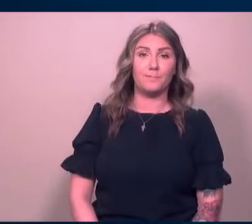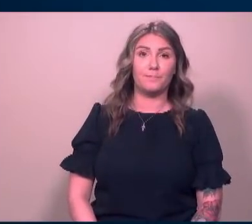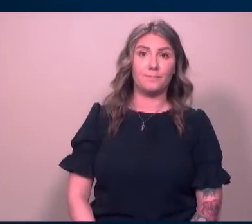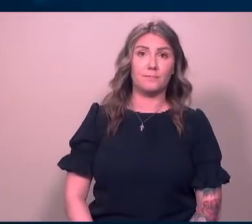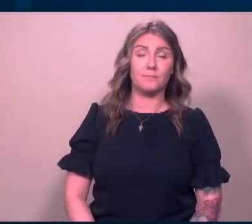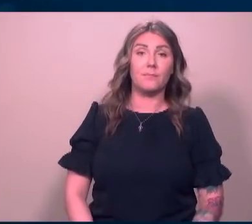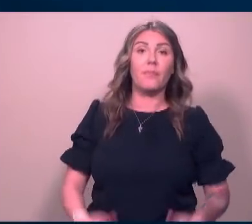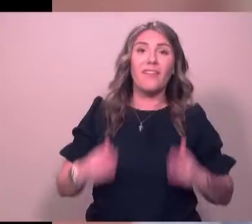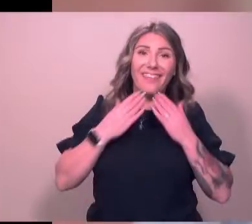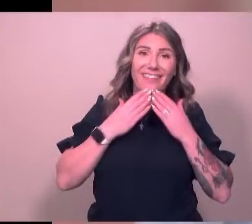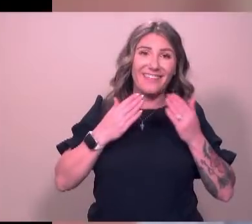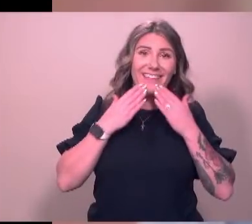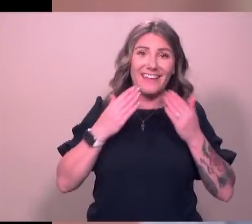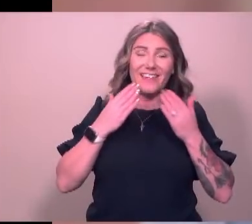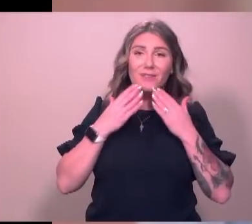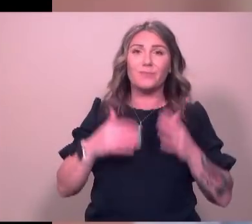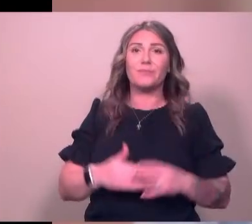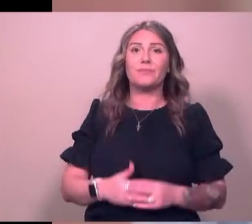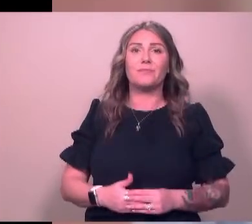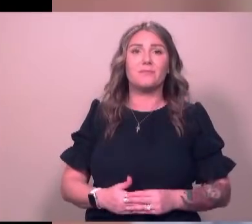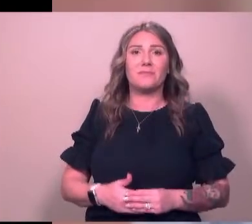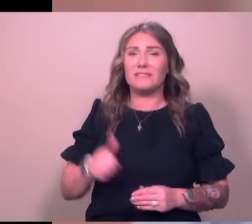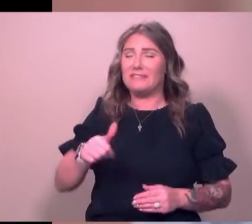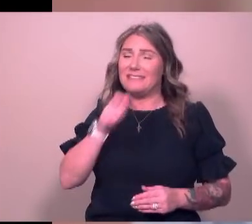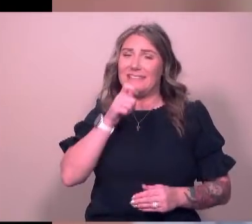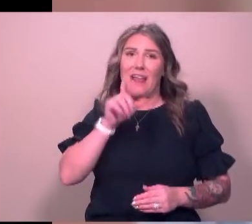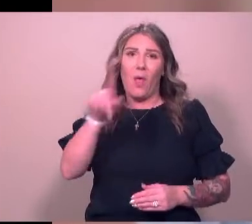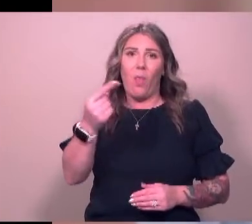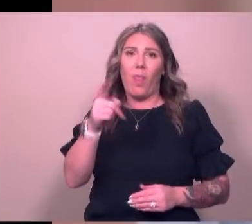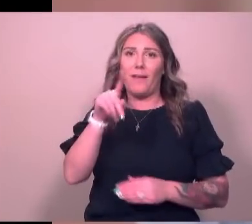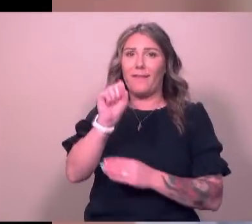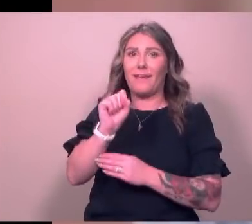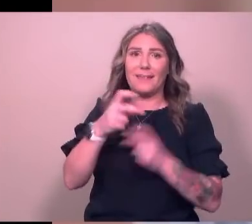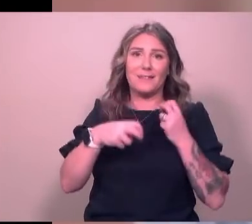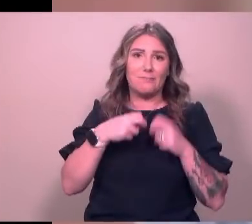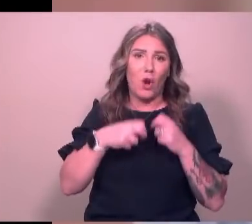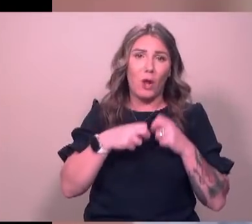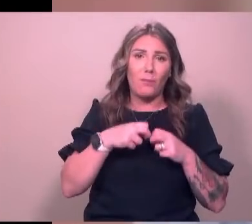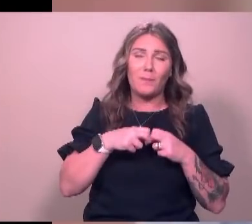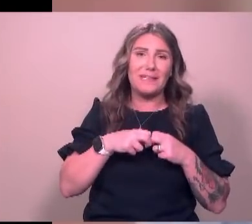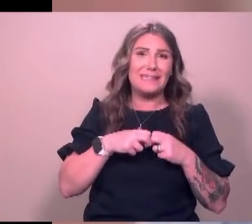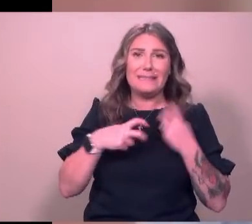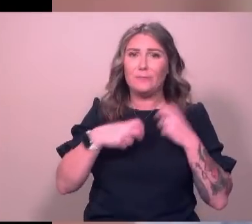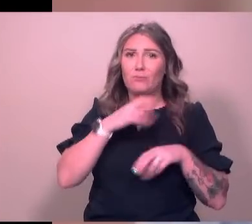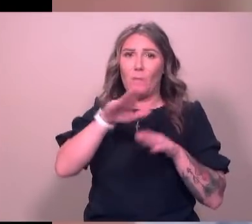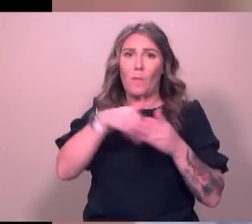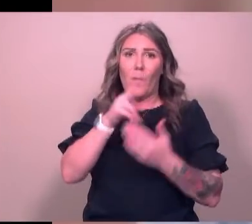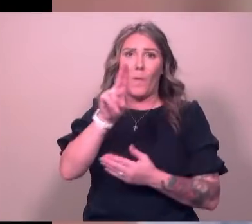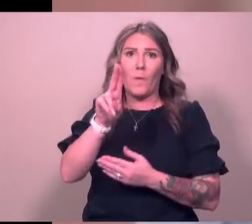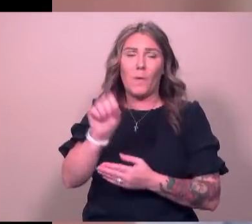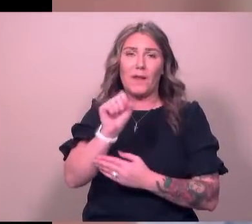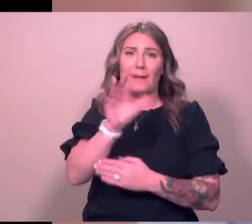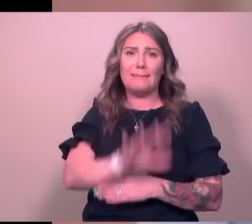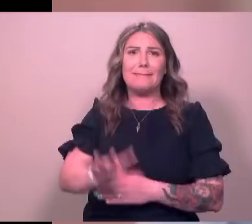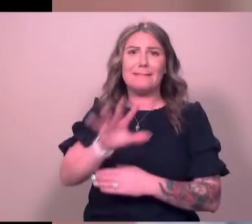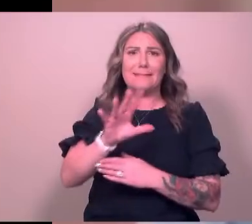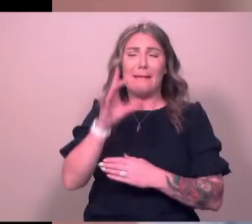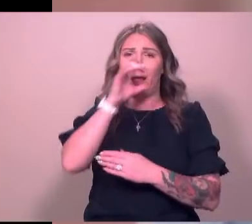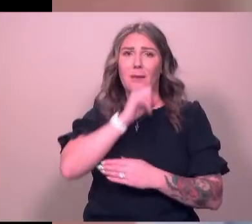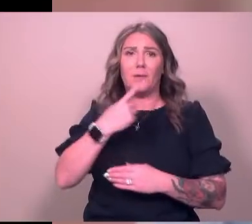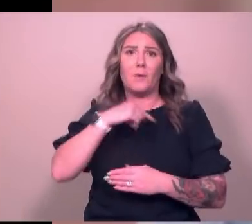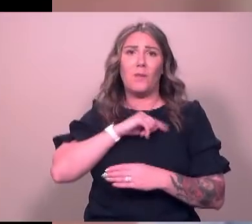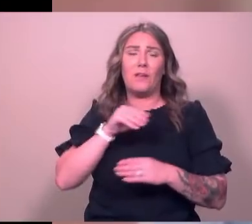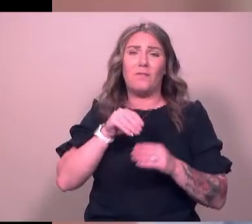Thanks, Steve. This is not strictly a Kansas problem. This is a problem across the United States. Some estimates are that we have